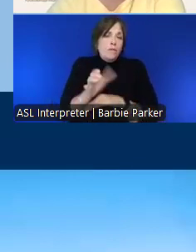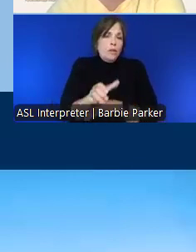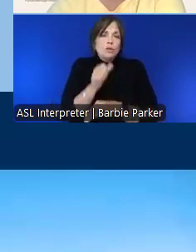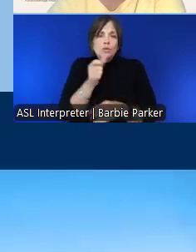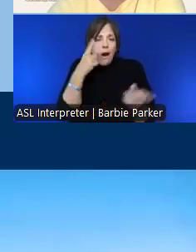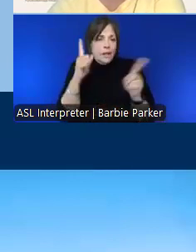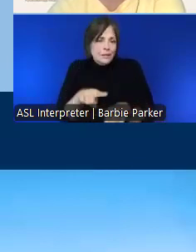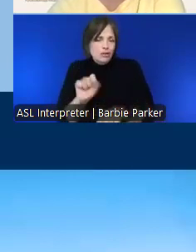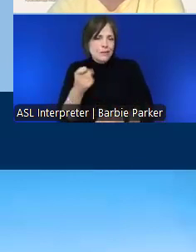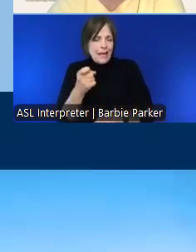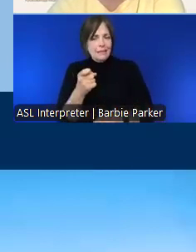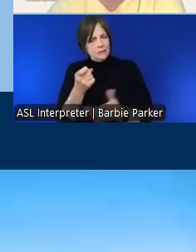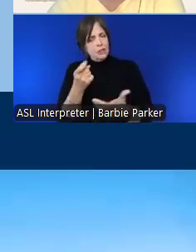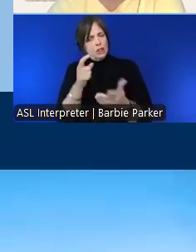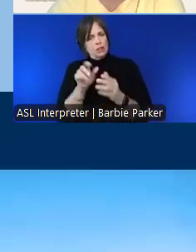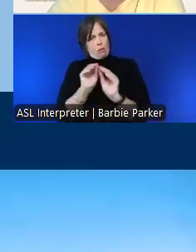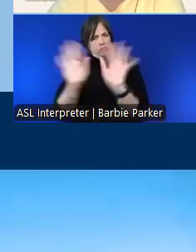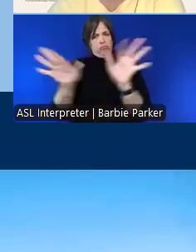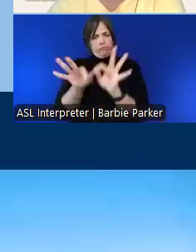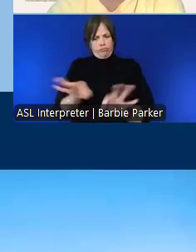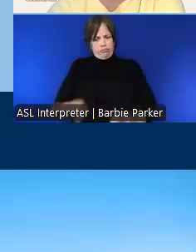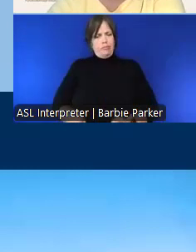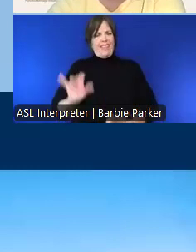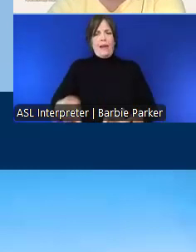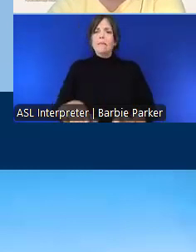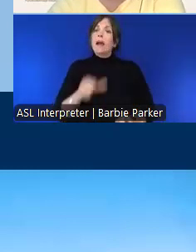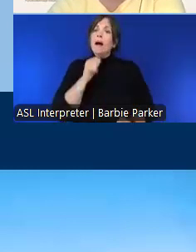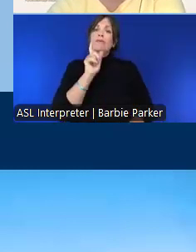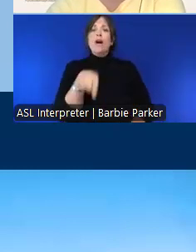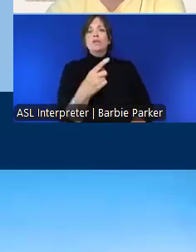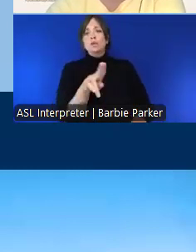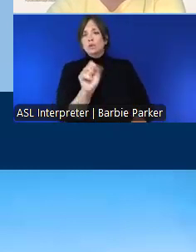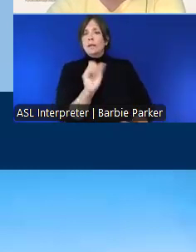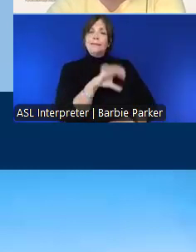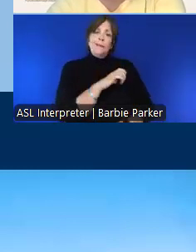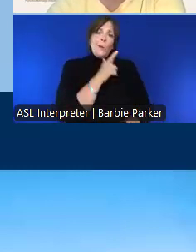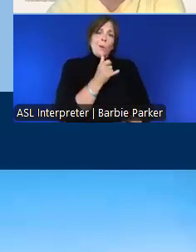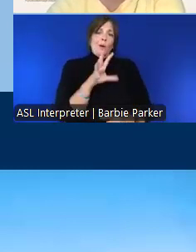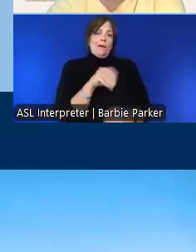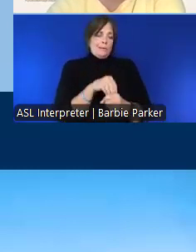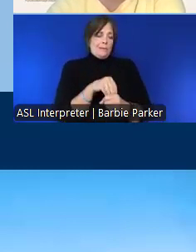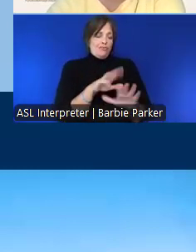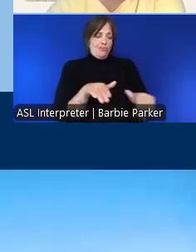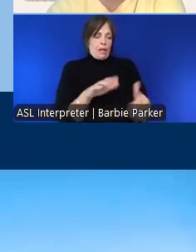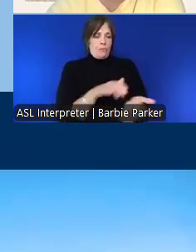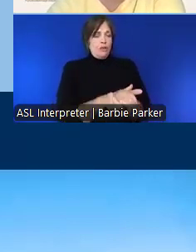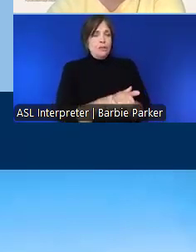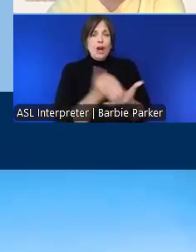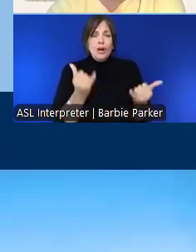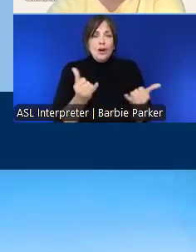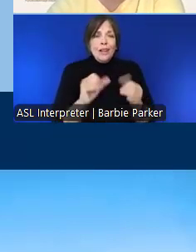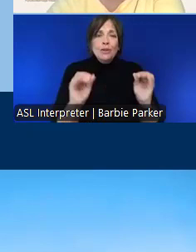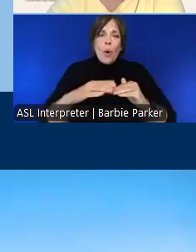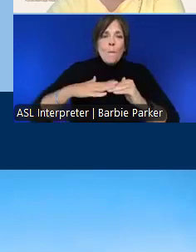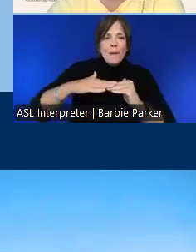And it is not just U.S. citizens who are at risk of child marriage in the United States. Currently, there is no minimum age set by